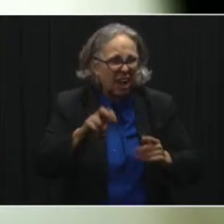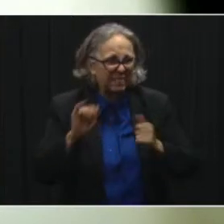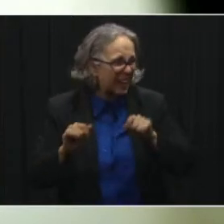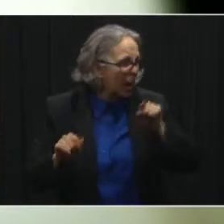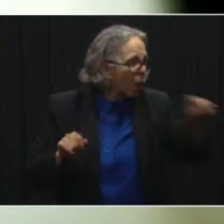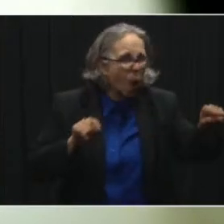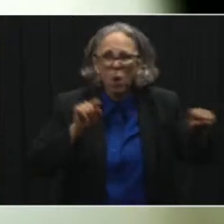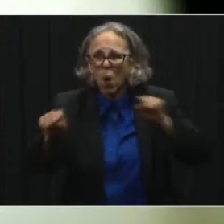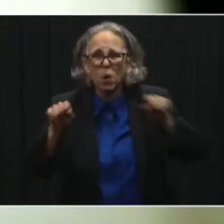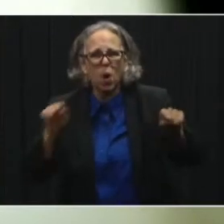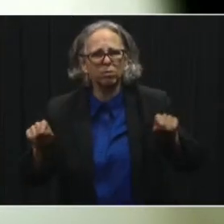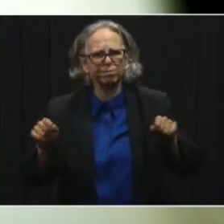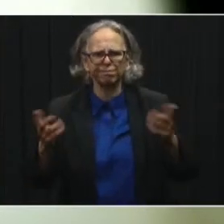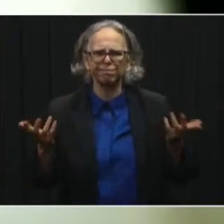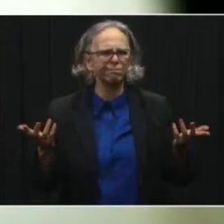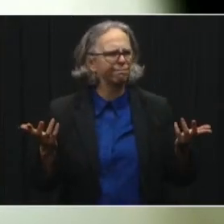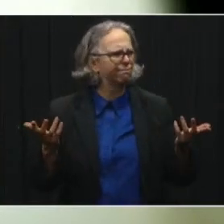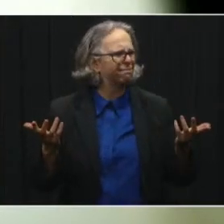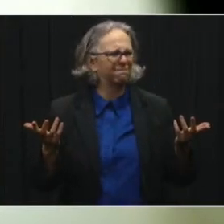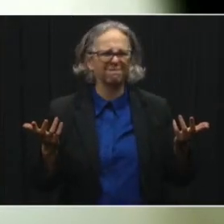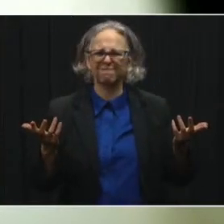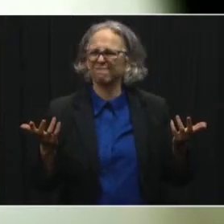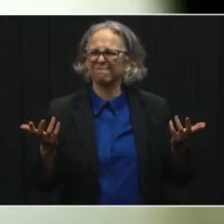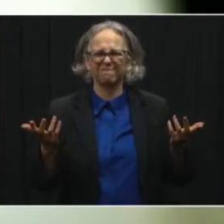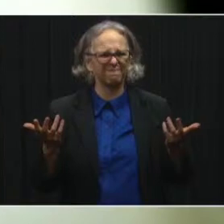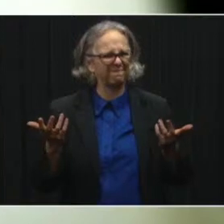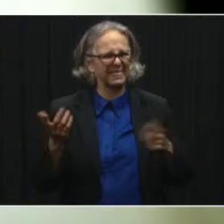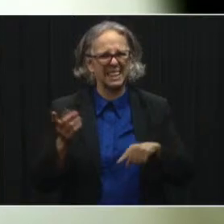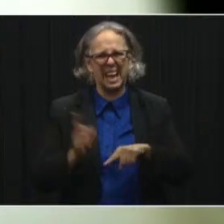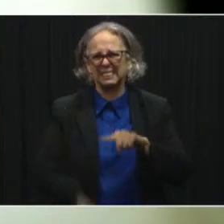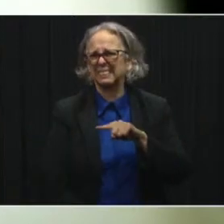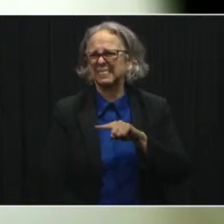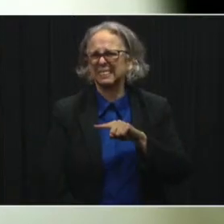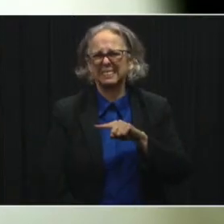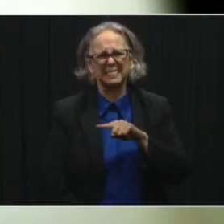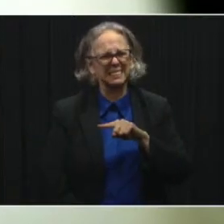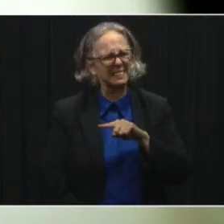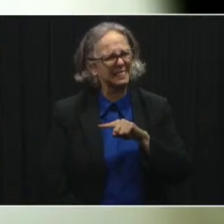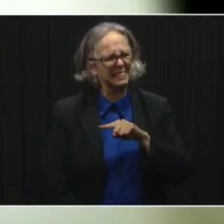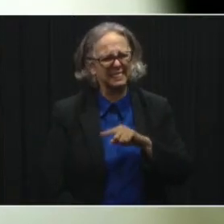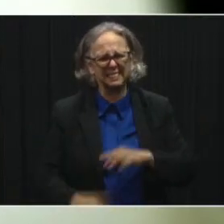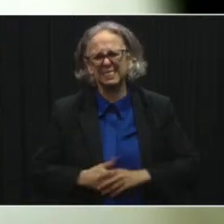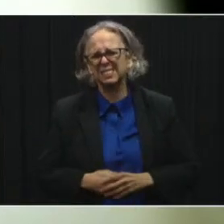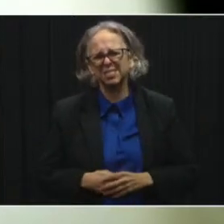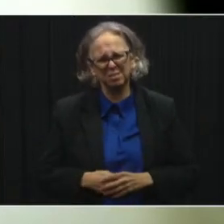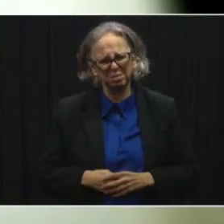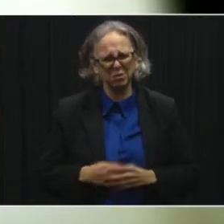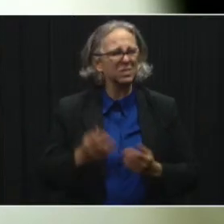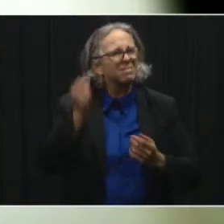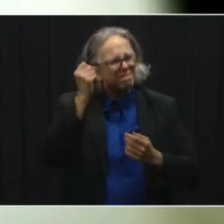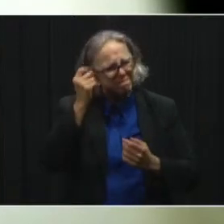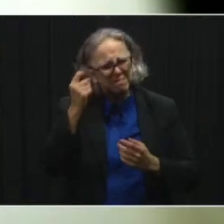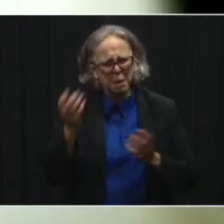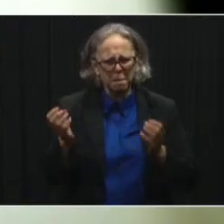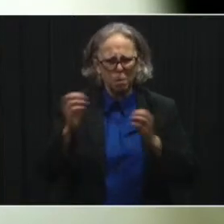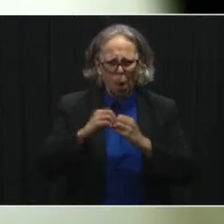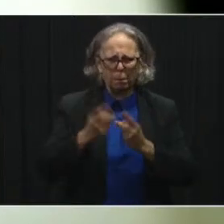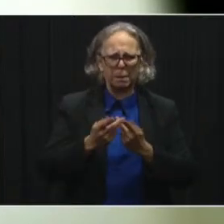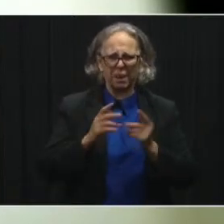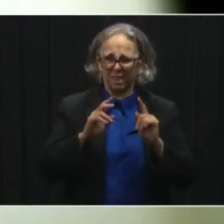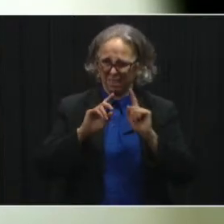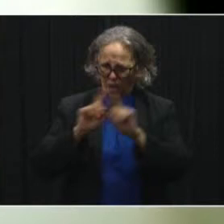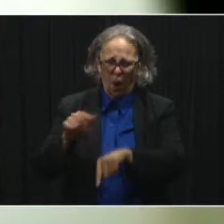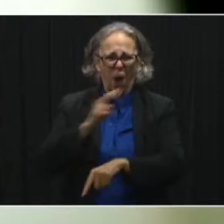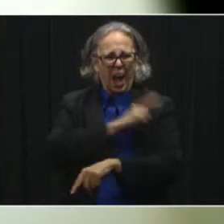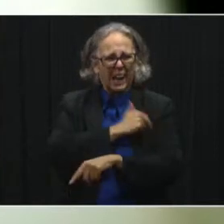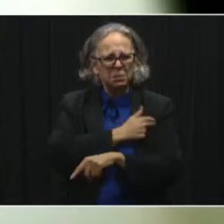they often can't get in those small areas. So the numbers are higher, the calls are more frequent, our waiting list is